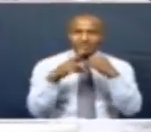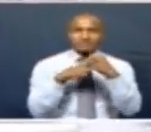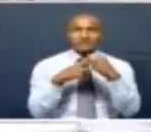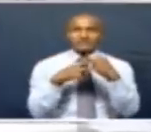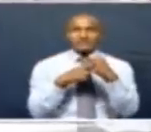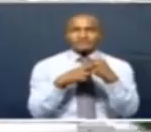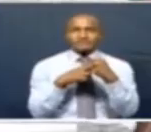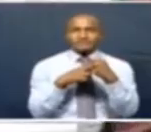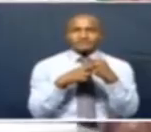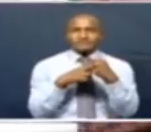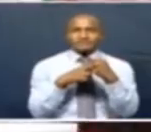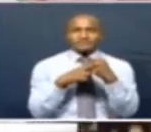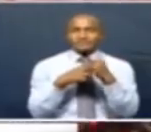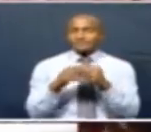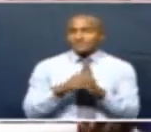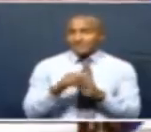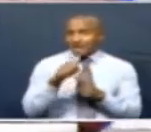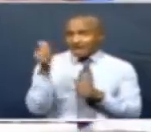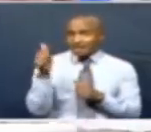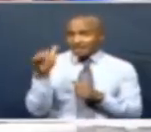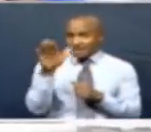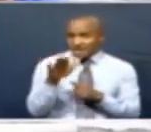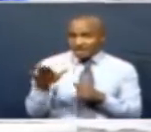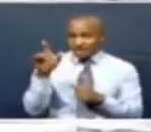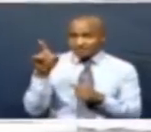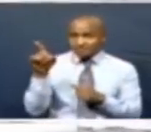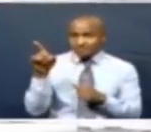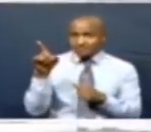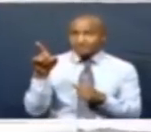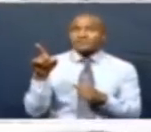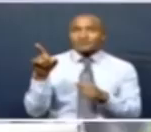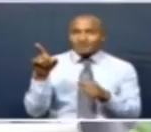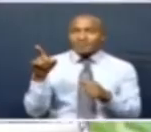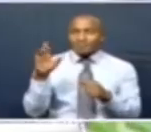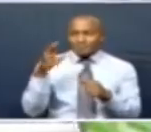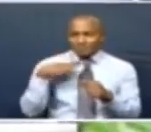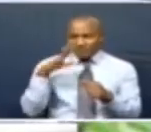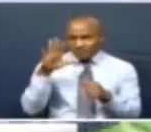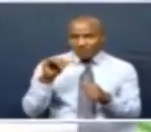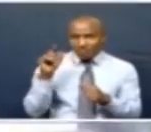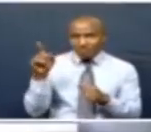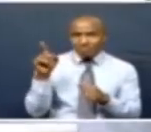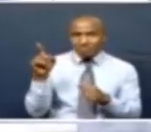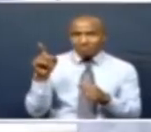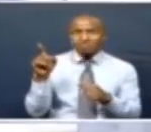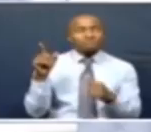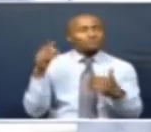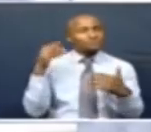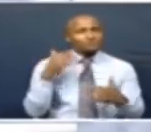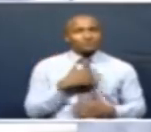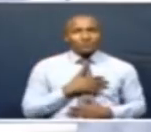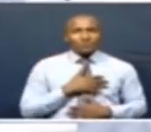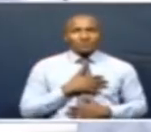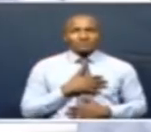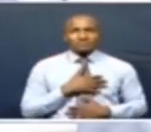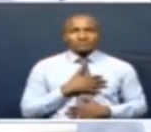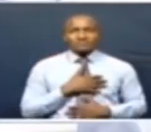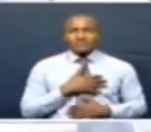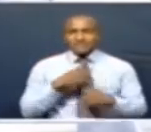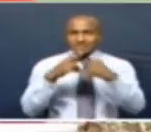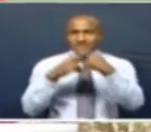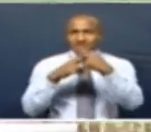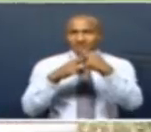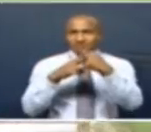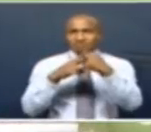Four kilometers away at Maraigushu area, where the victims hailed from, residents shocked by the loss of 7 of their